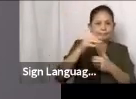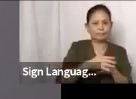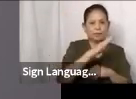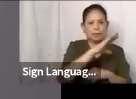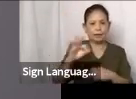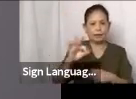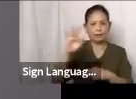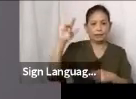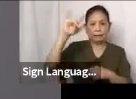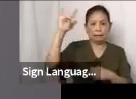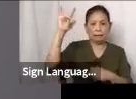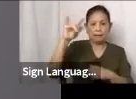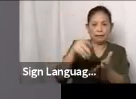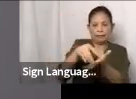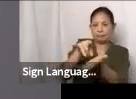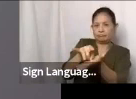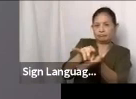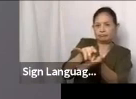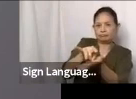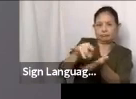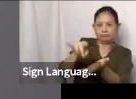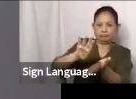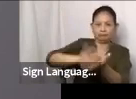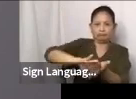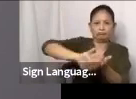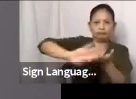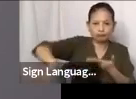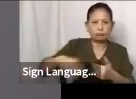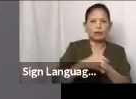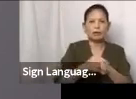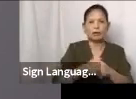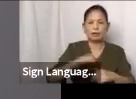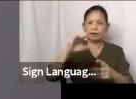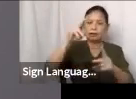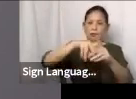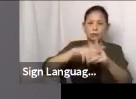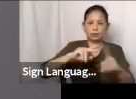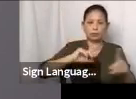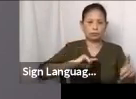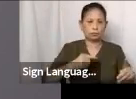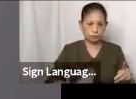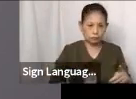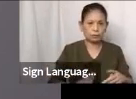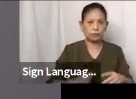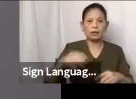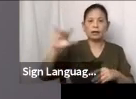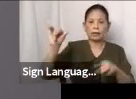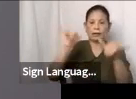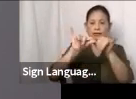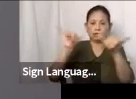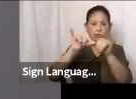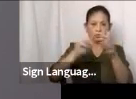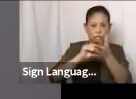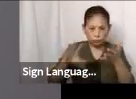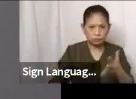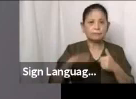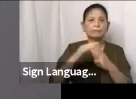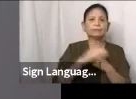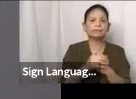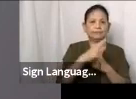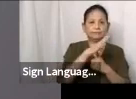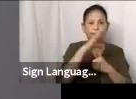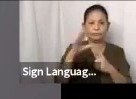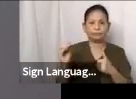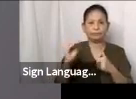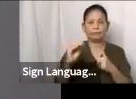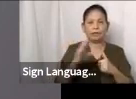graduate for the post of a cabin crew though she was eligible. And